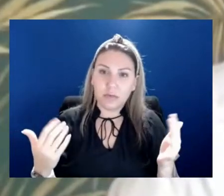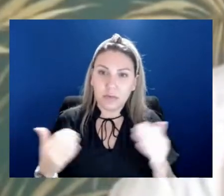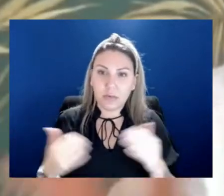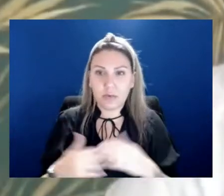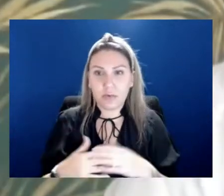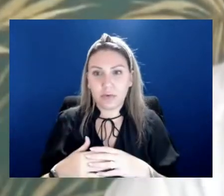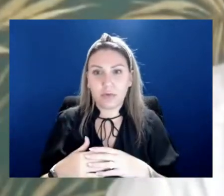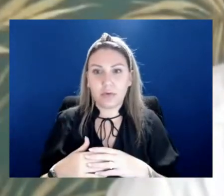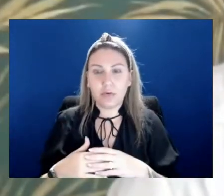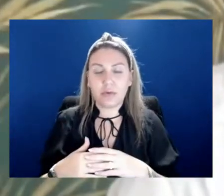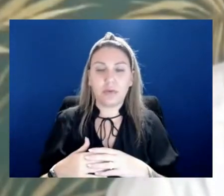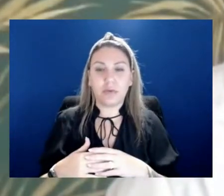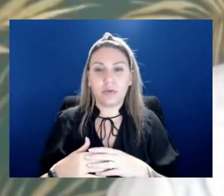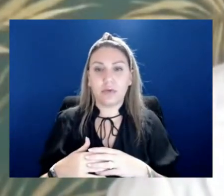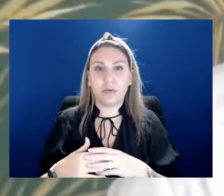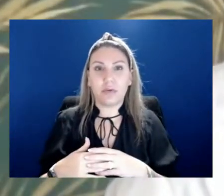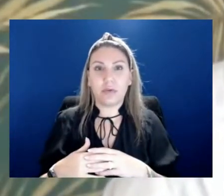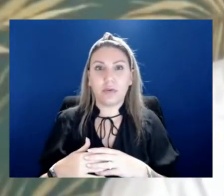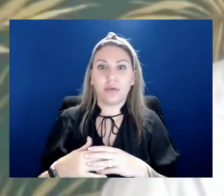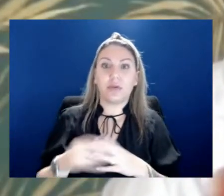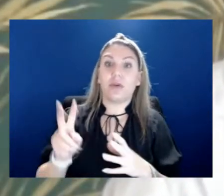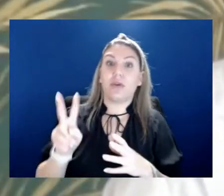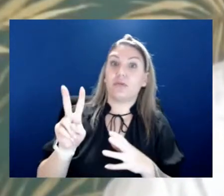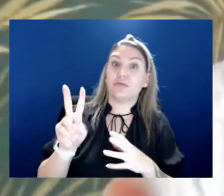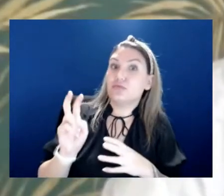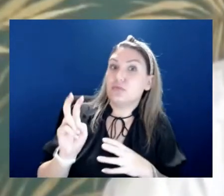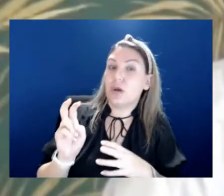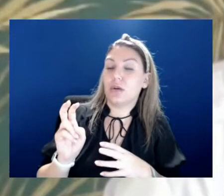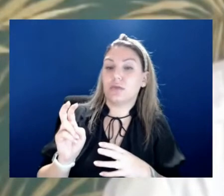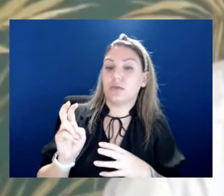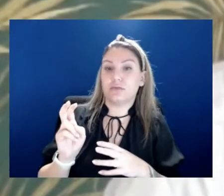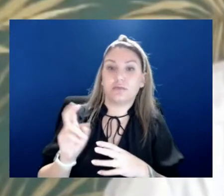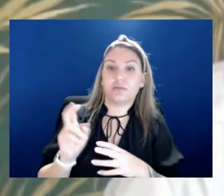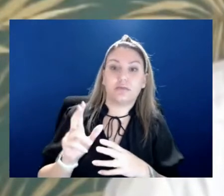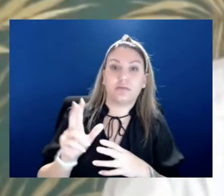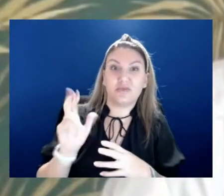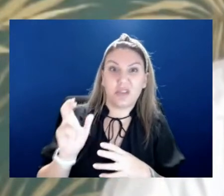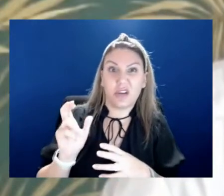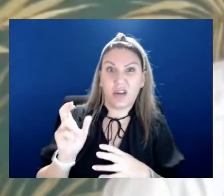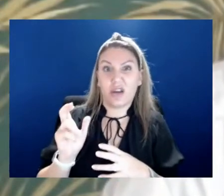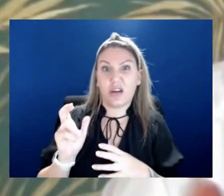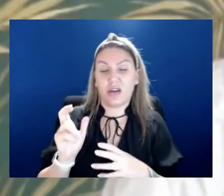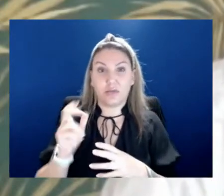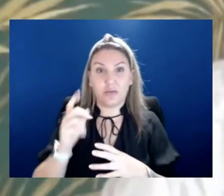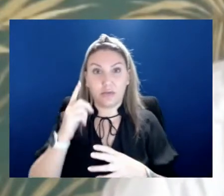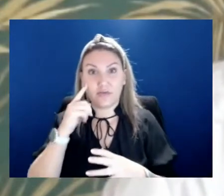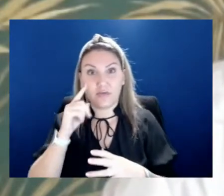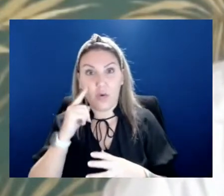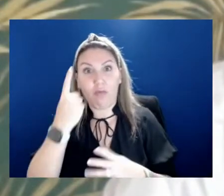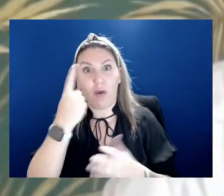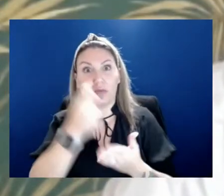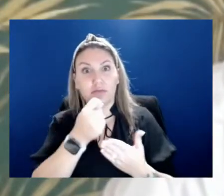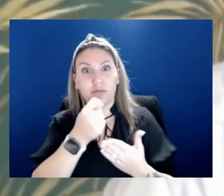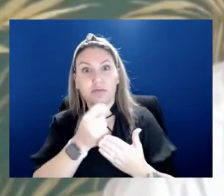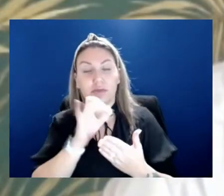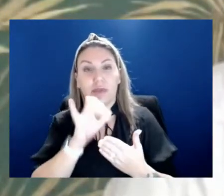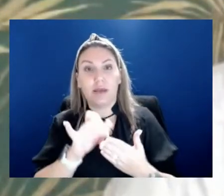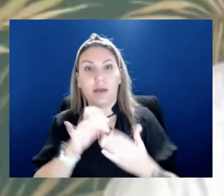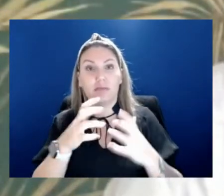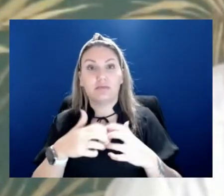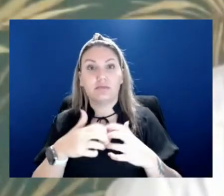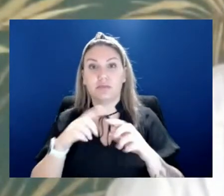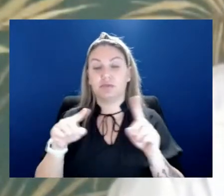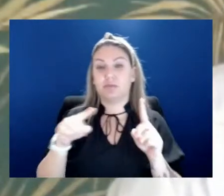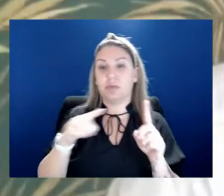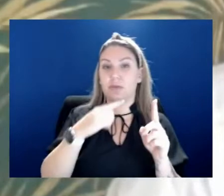from $200 per week at treatment with this machine. But in Ukrainian